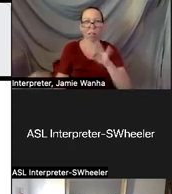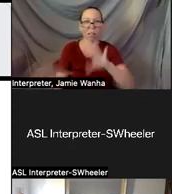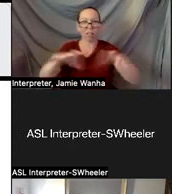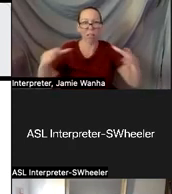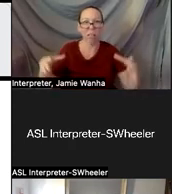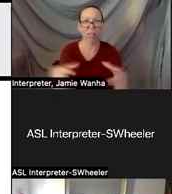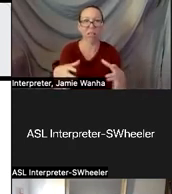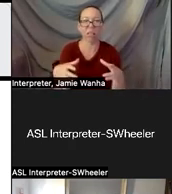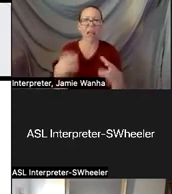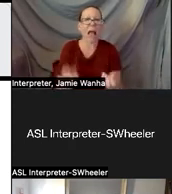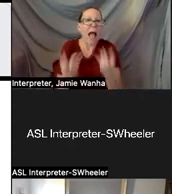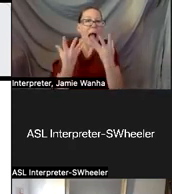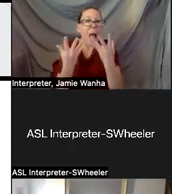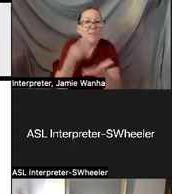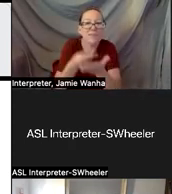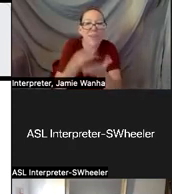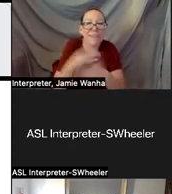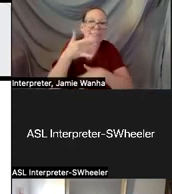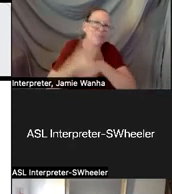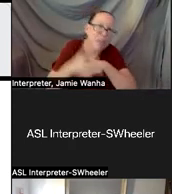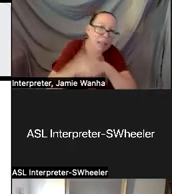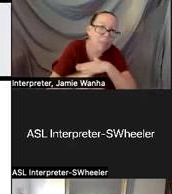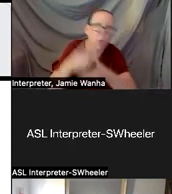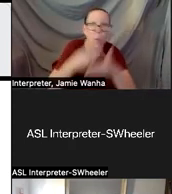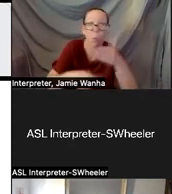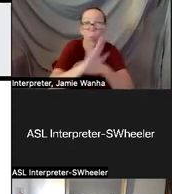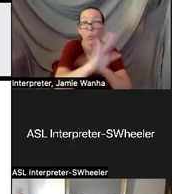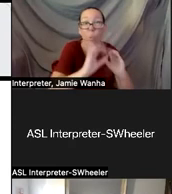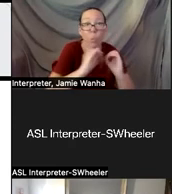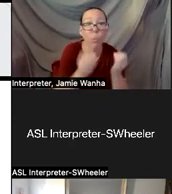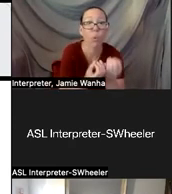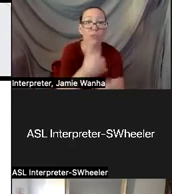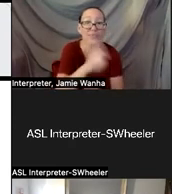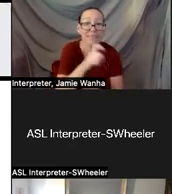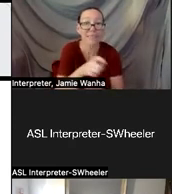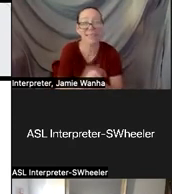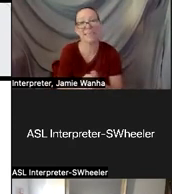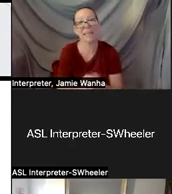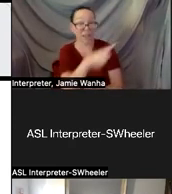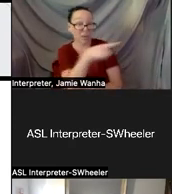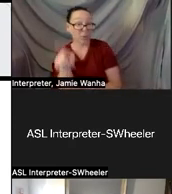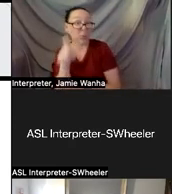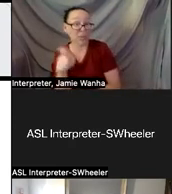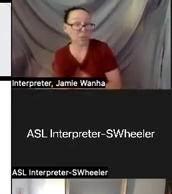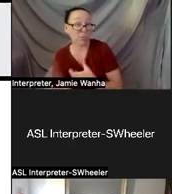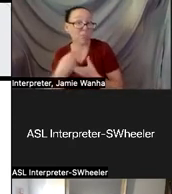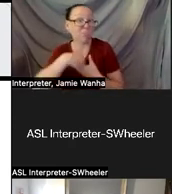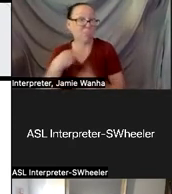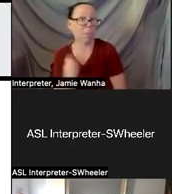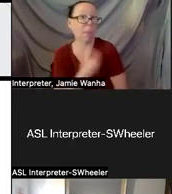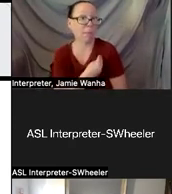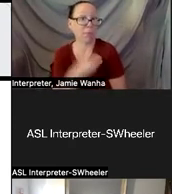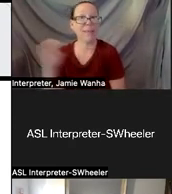funding are available. And we really are looking for people who really need to be ECA members before they apply.